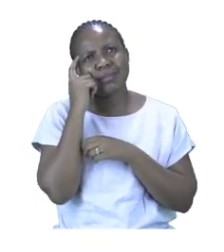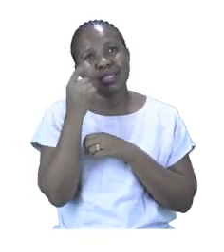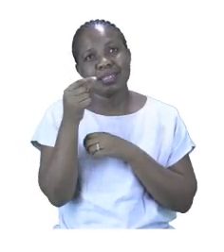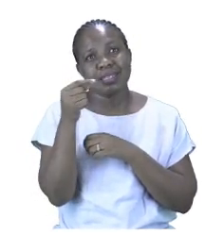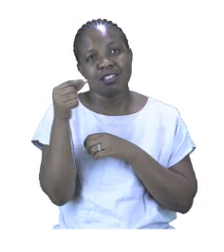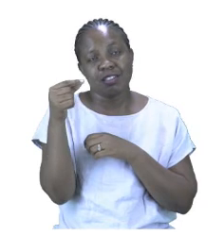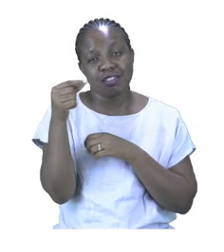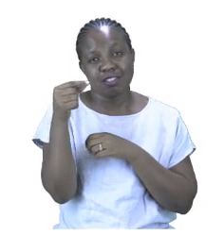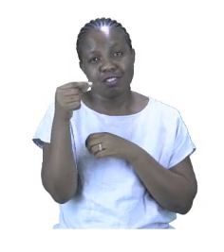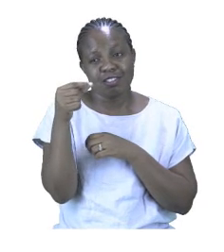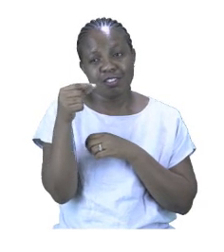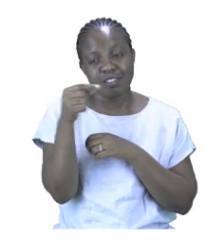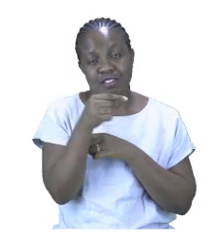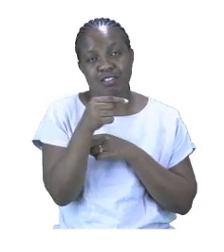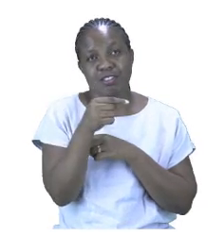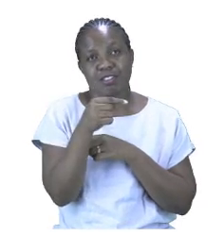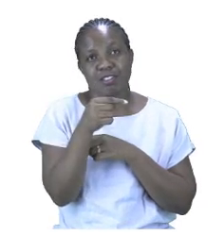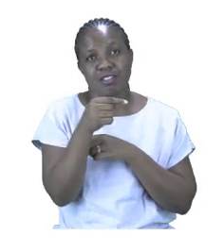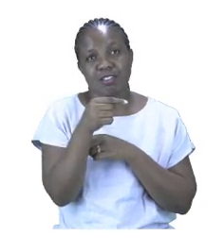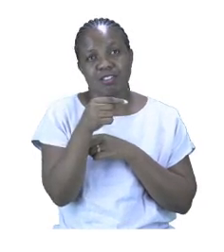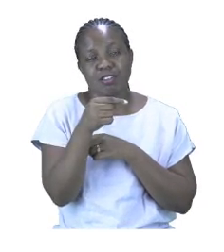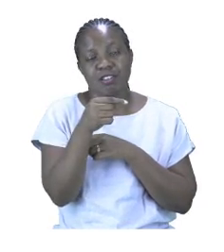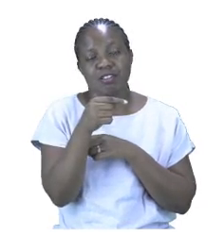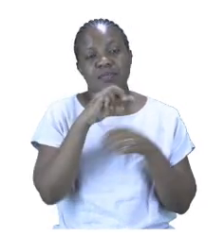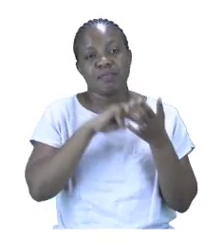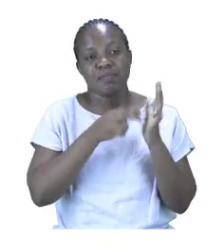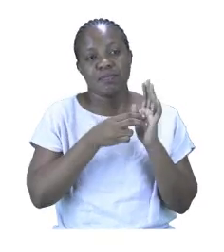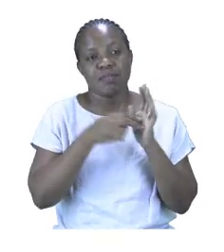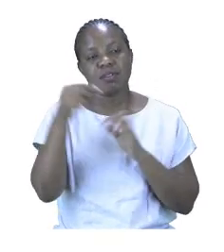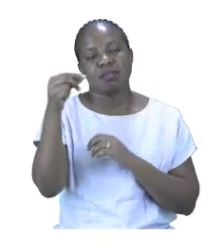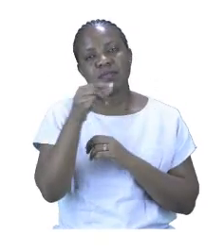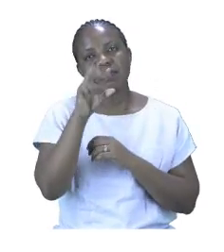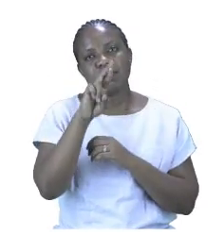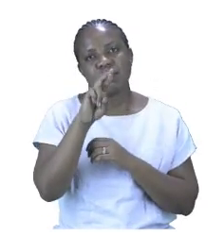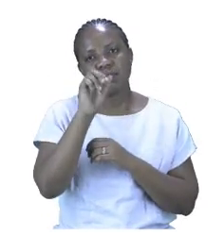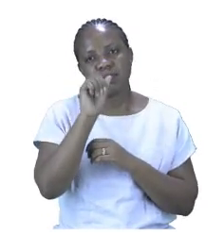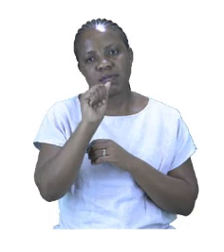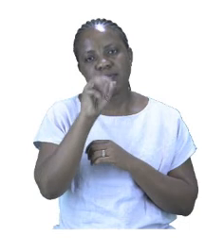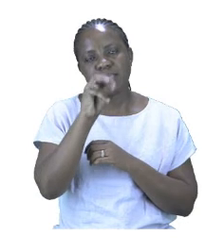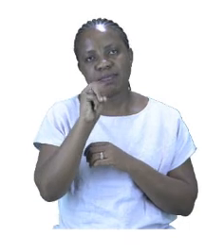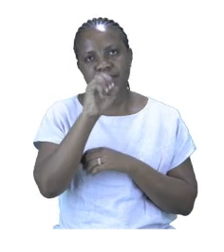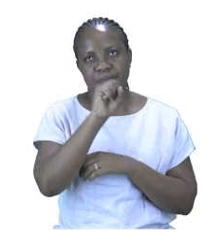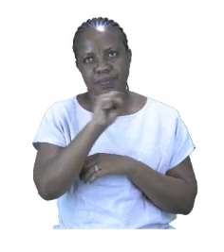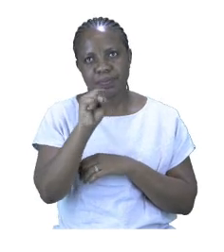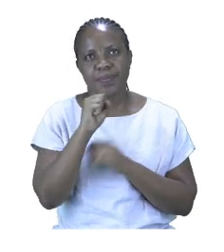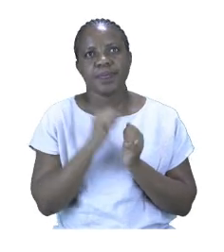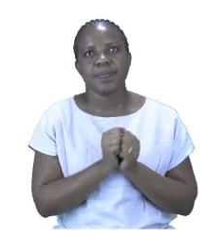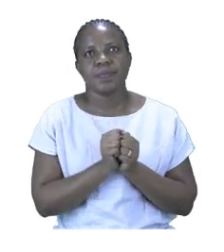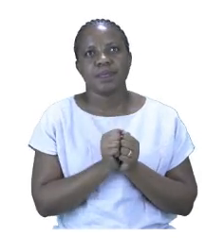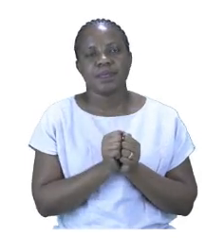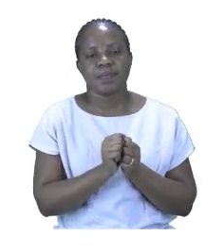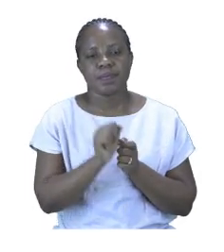see behind 300 stands for grams. And